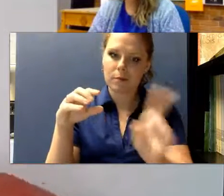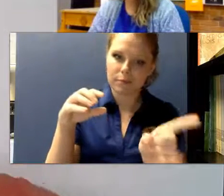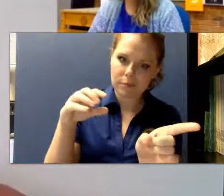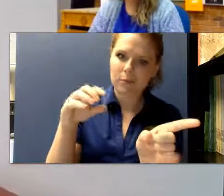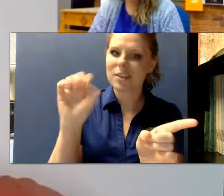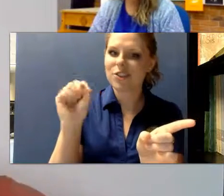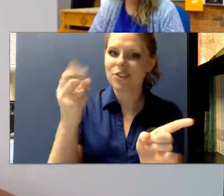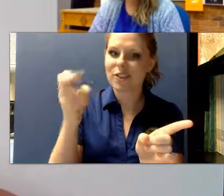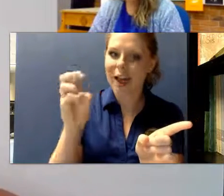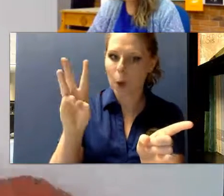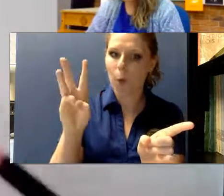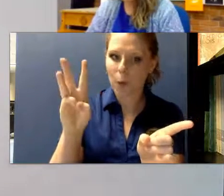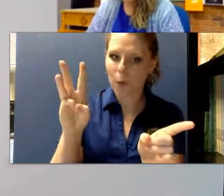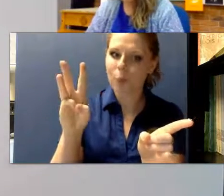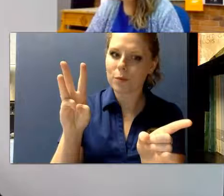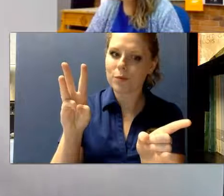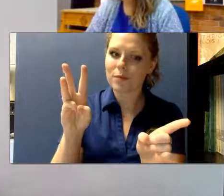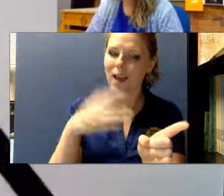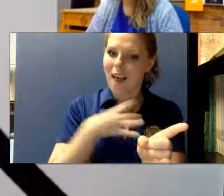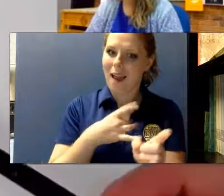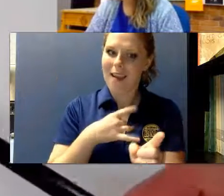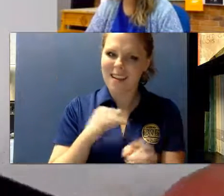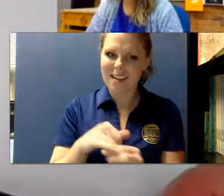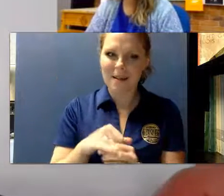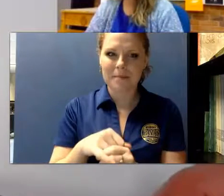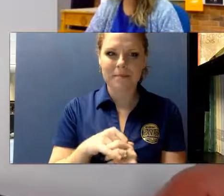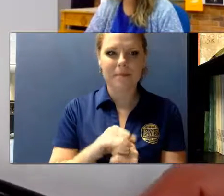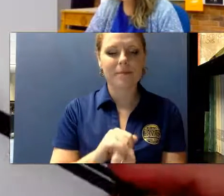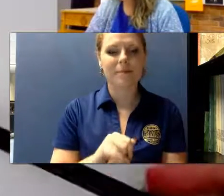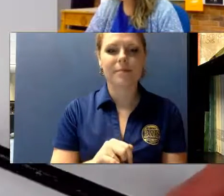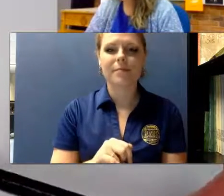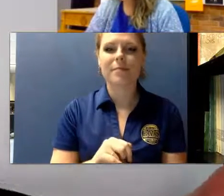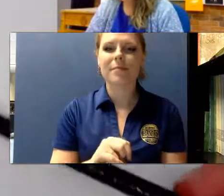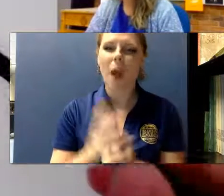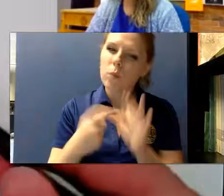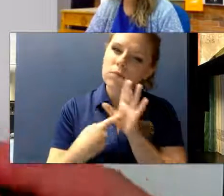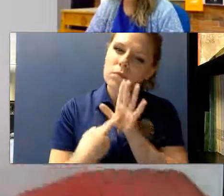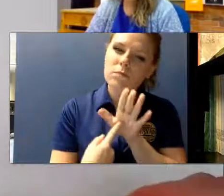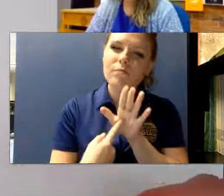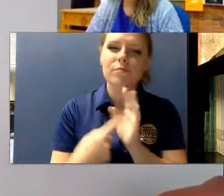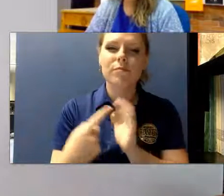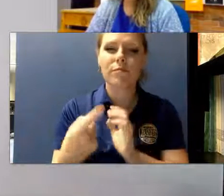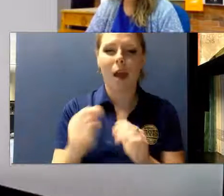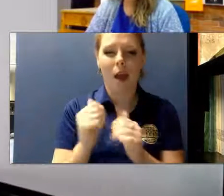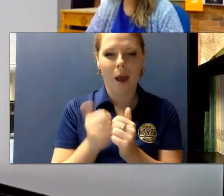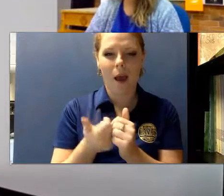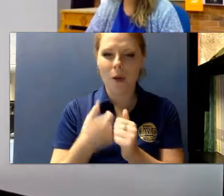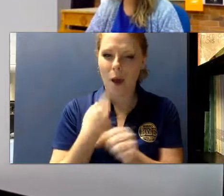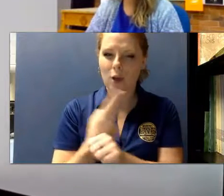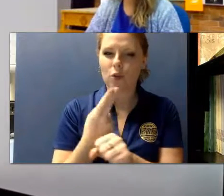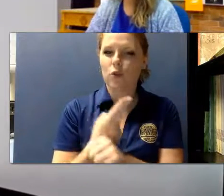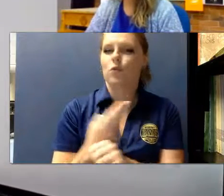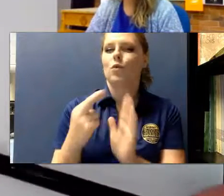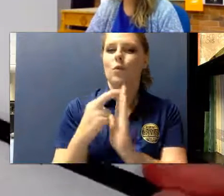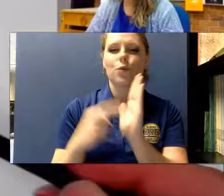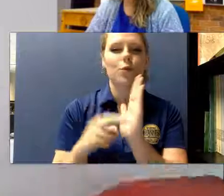here and then onto the table. So I want to just show you guys, demonstrate how I use the rule of